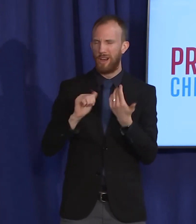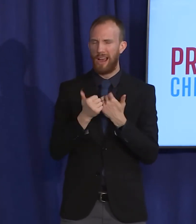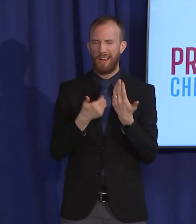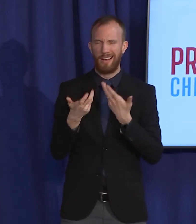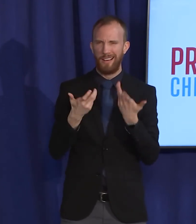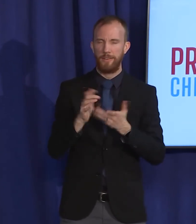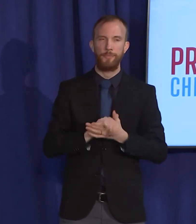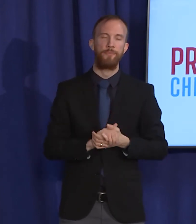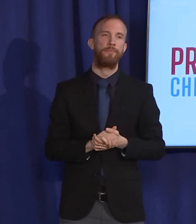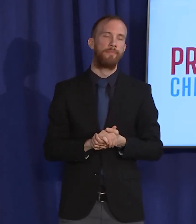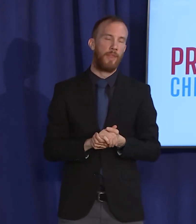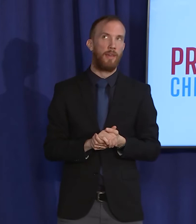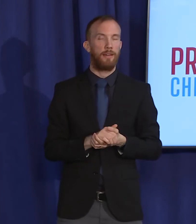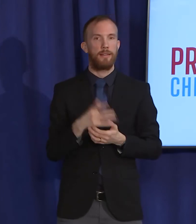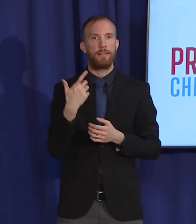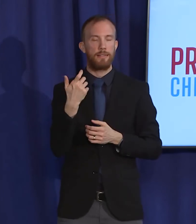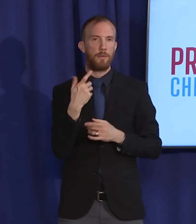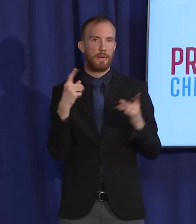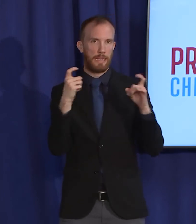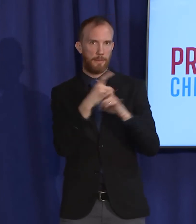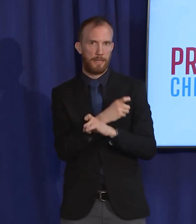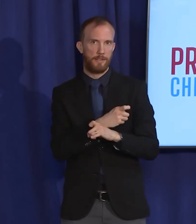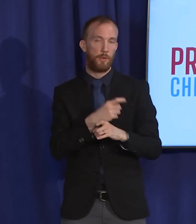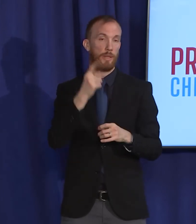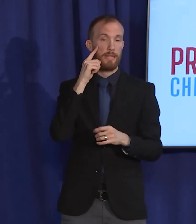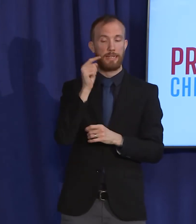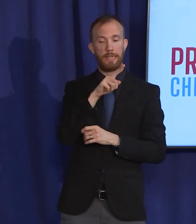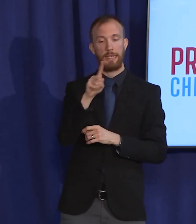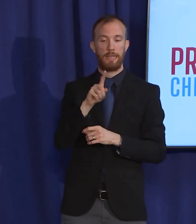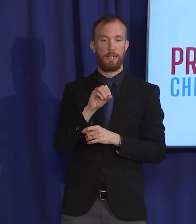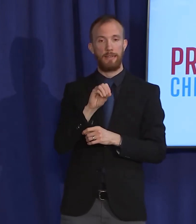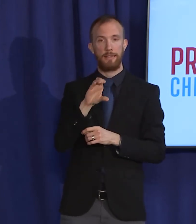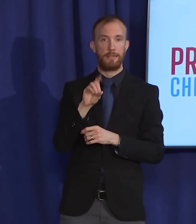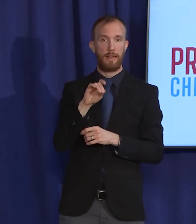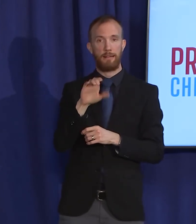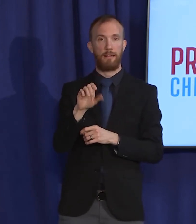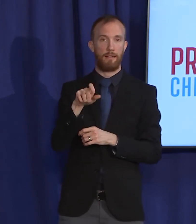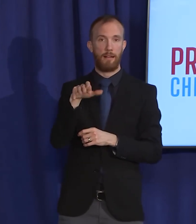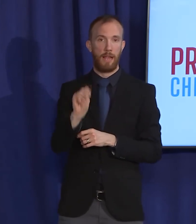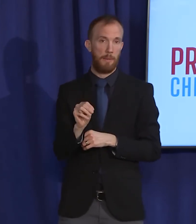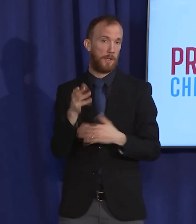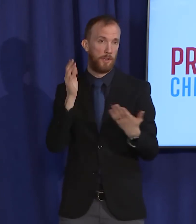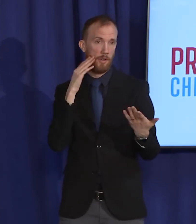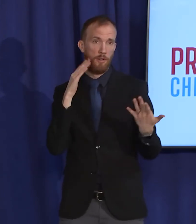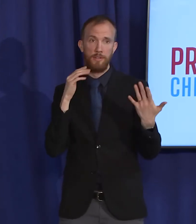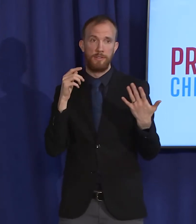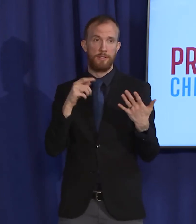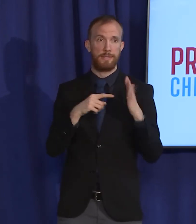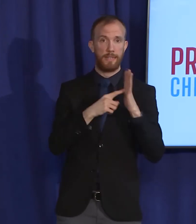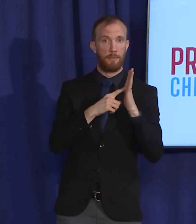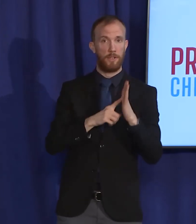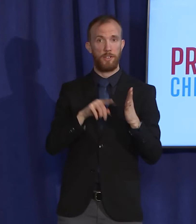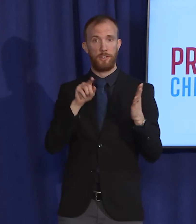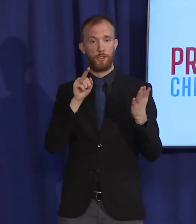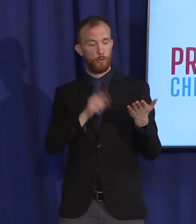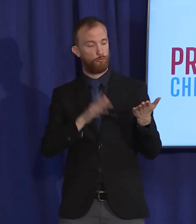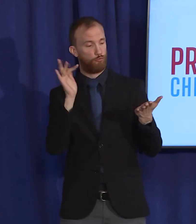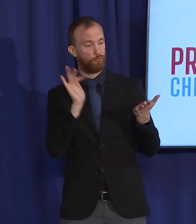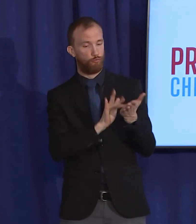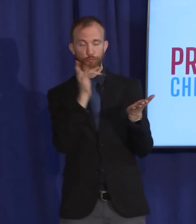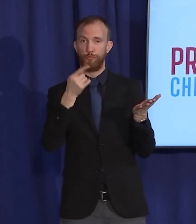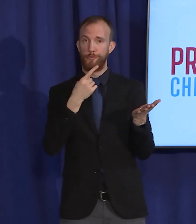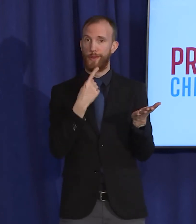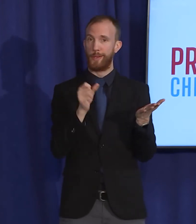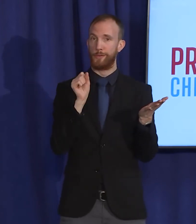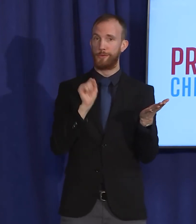What happens, where you're thinking about ZocDoc.com, for example, is that, you'll be able to check off your broad eligibility and it will be who's